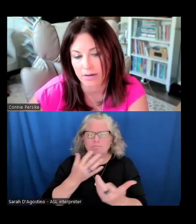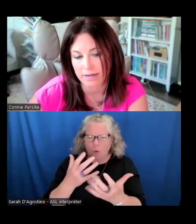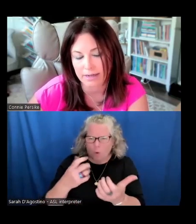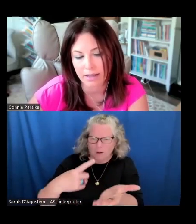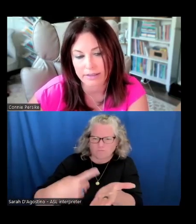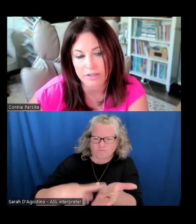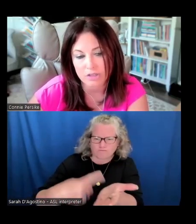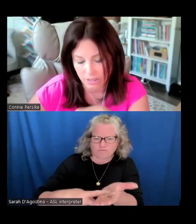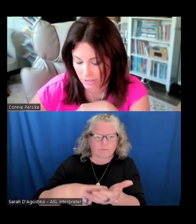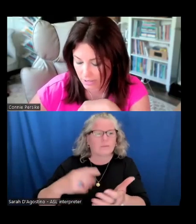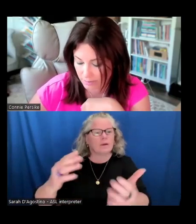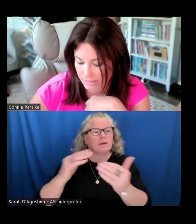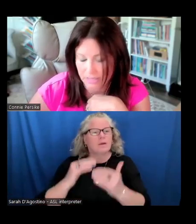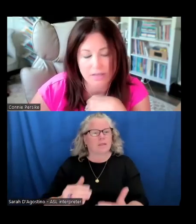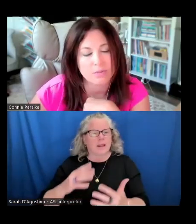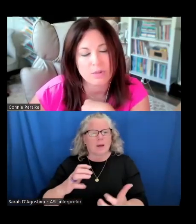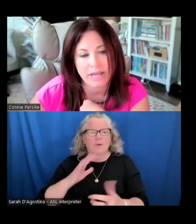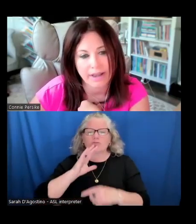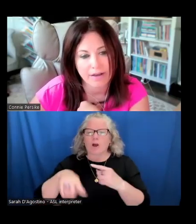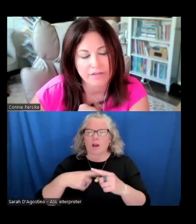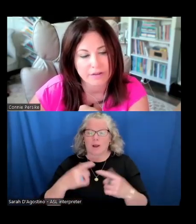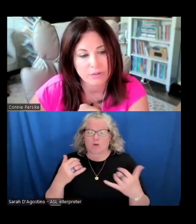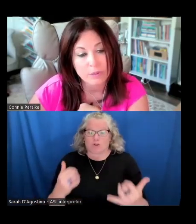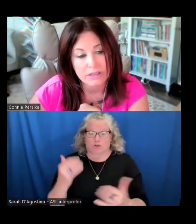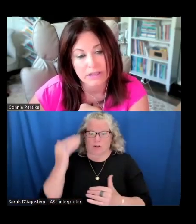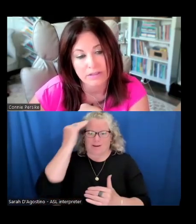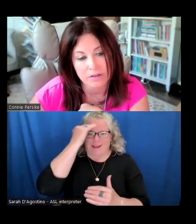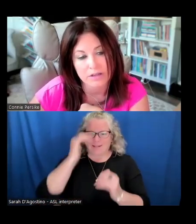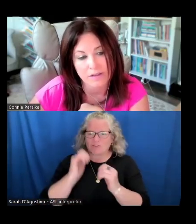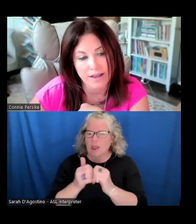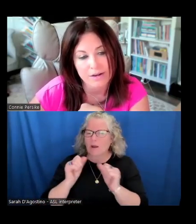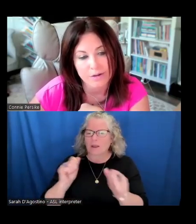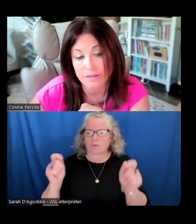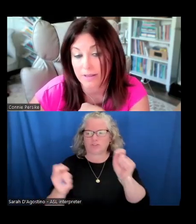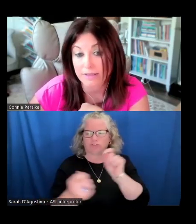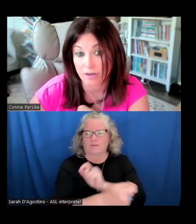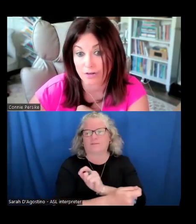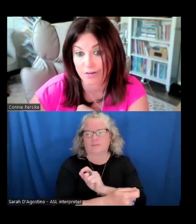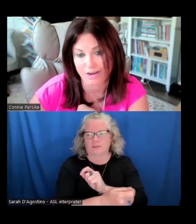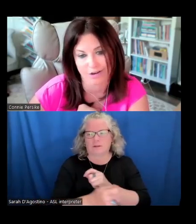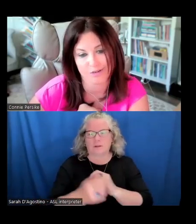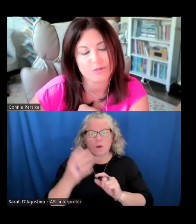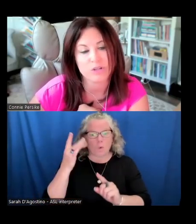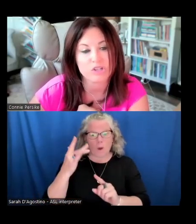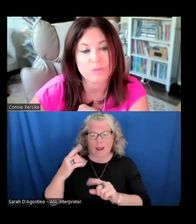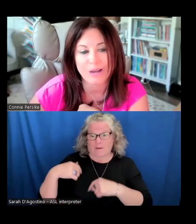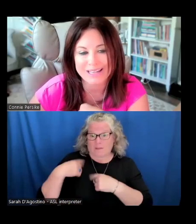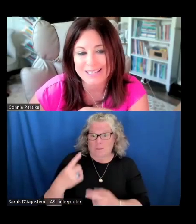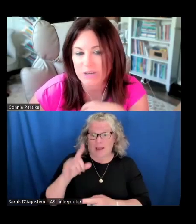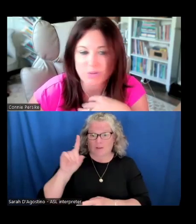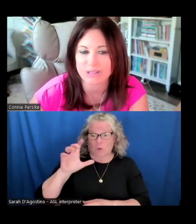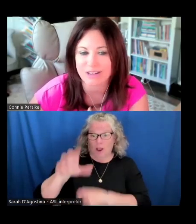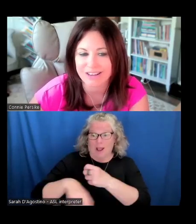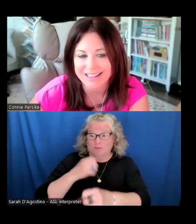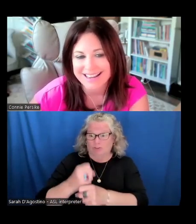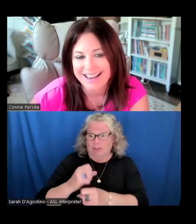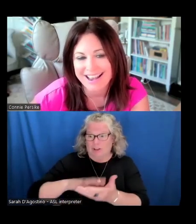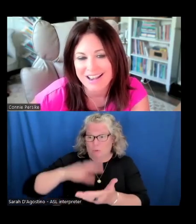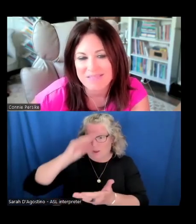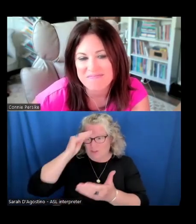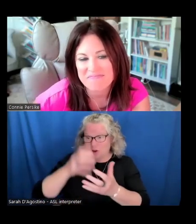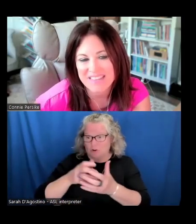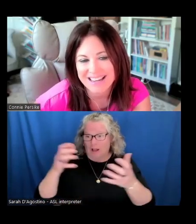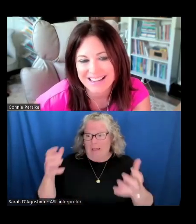our current knowledge, because we have really learned a lot over the last 100 years, which is what you will learn.